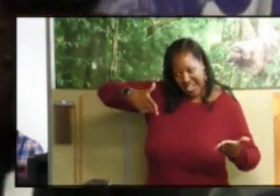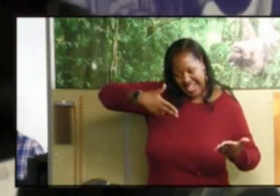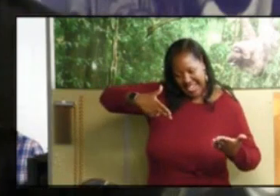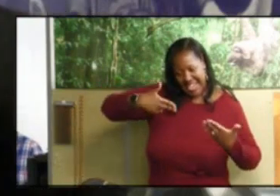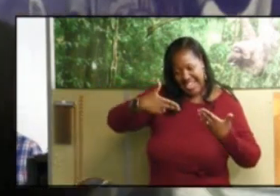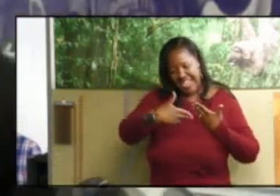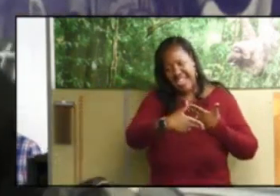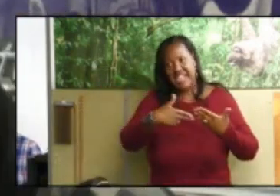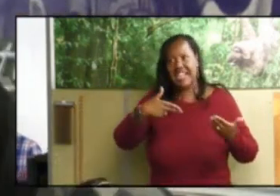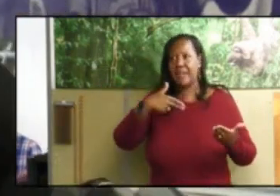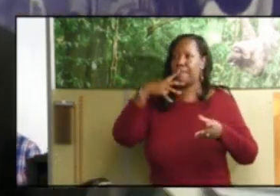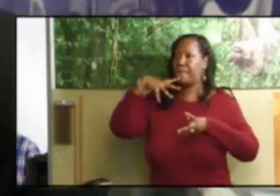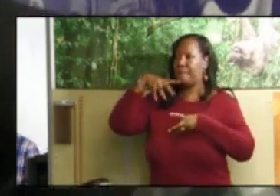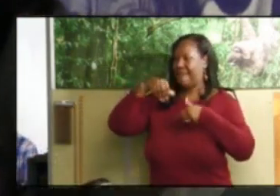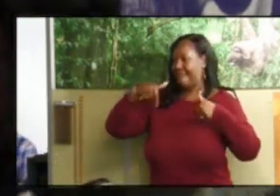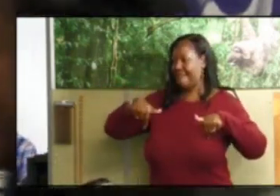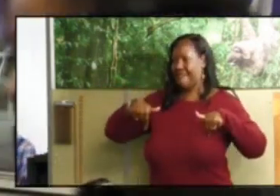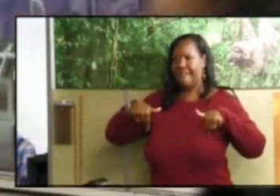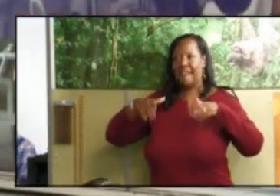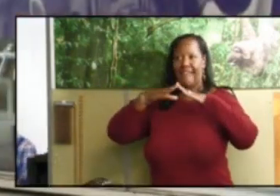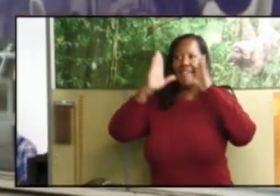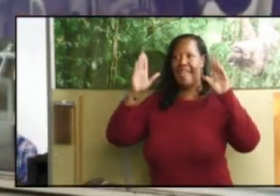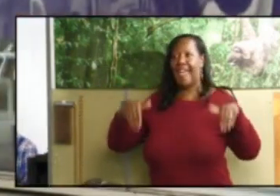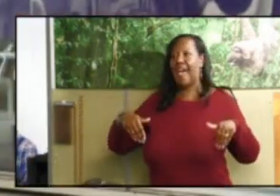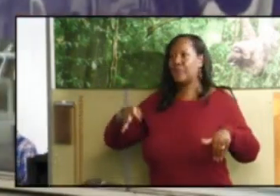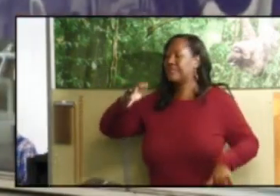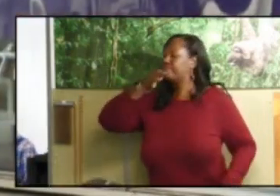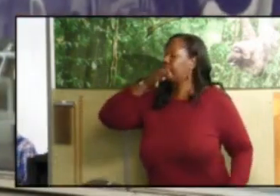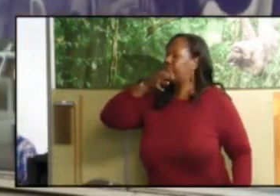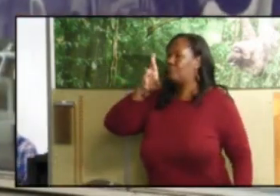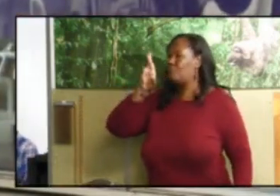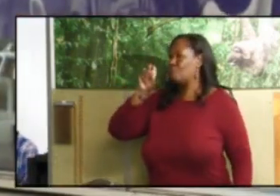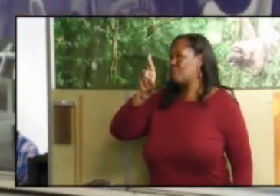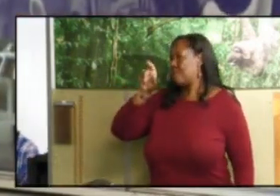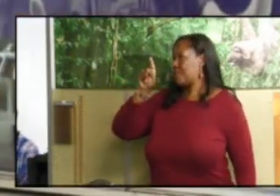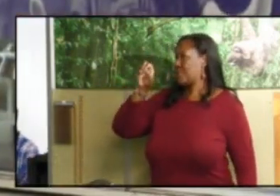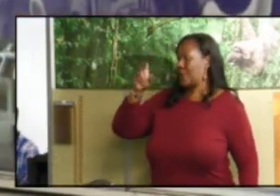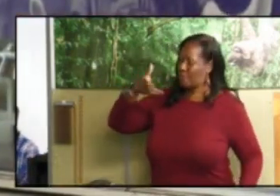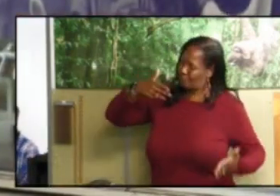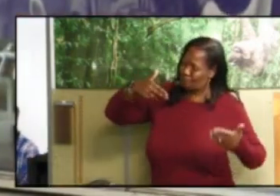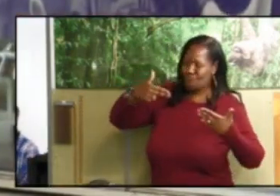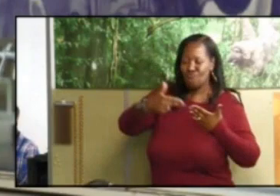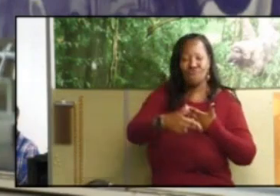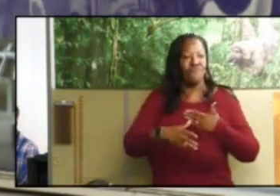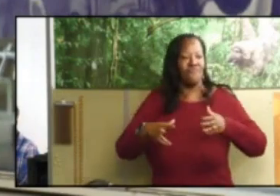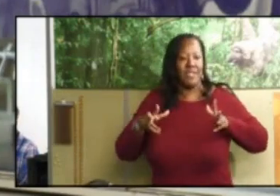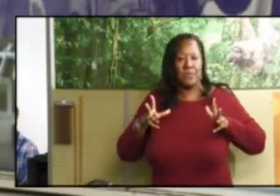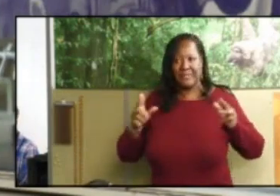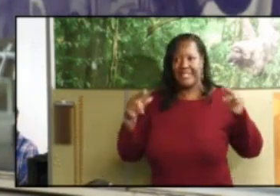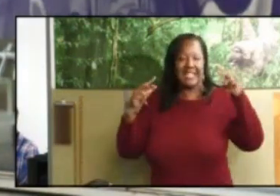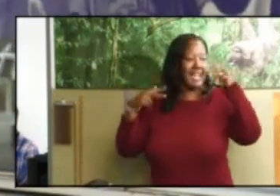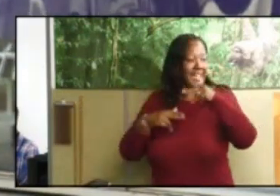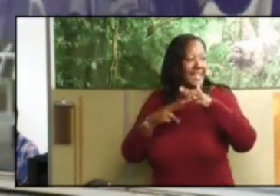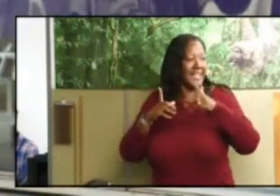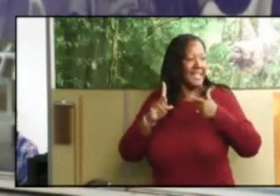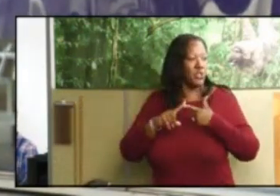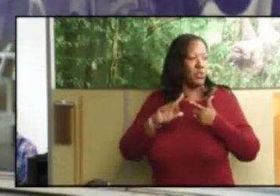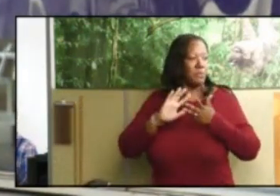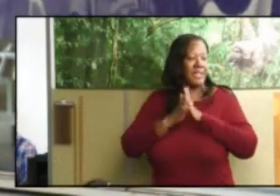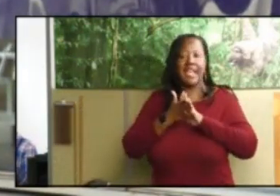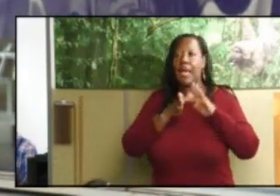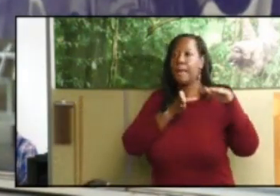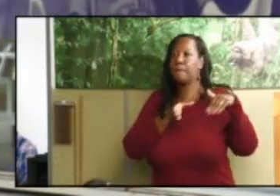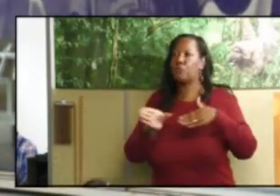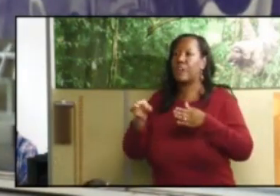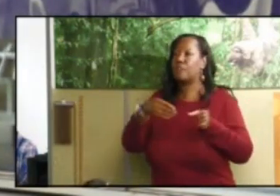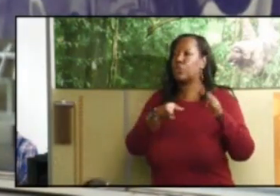our in-house paint extraordinaire, Roberto, cut out into these rivers. I'll ask you to